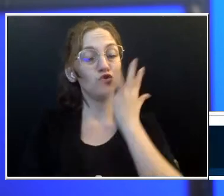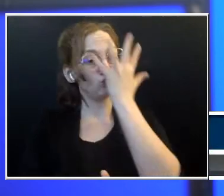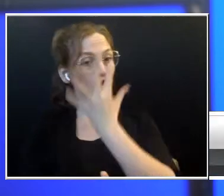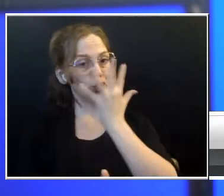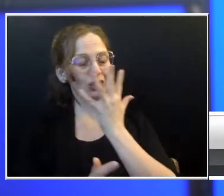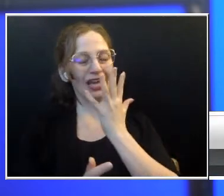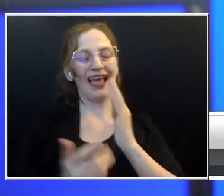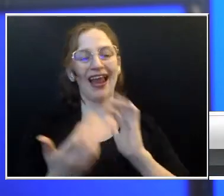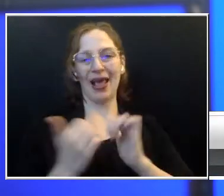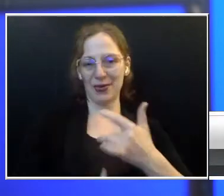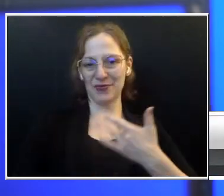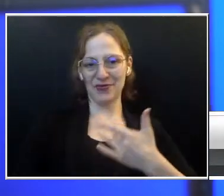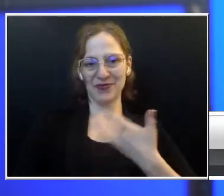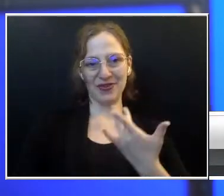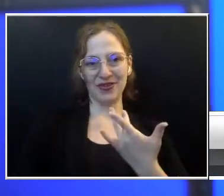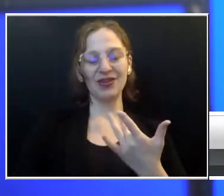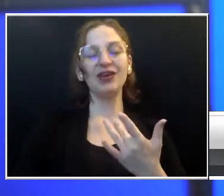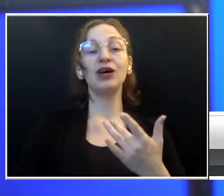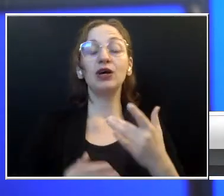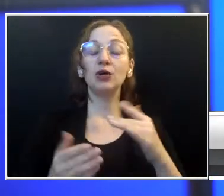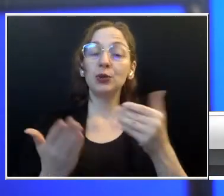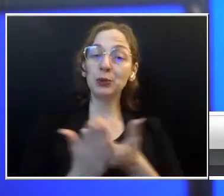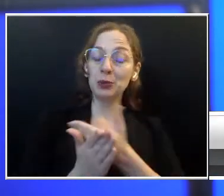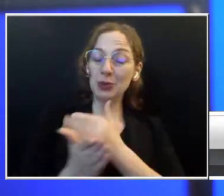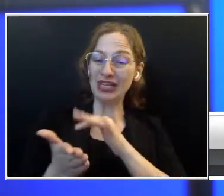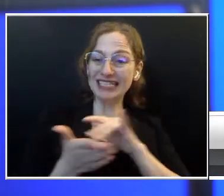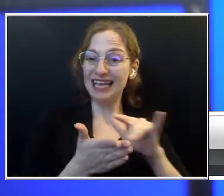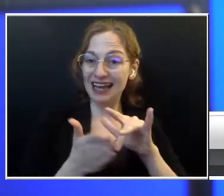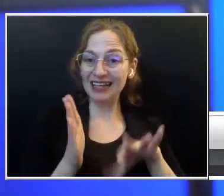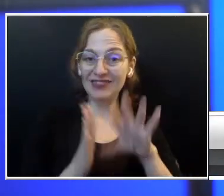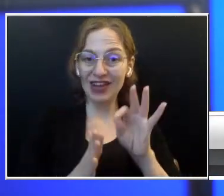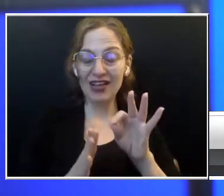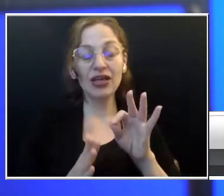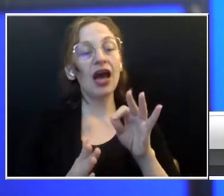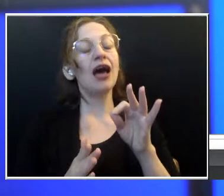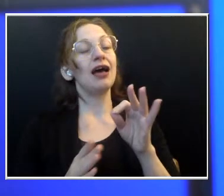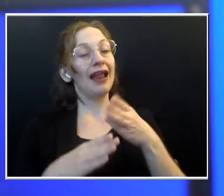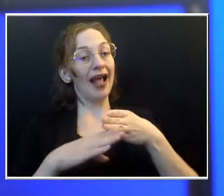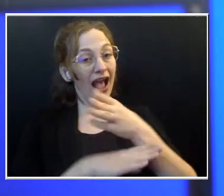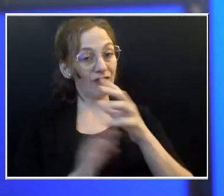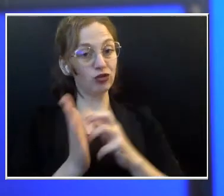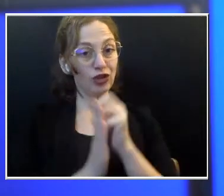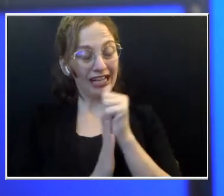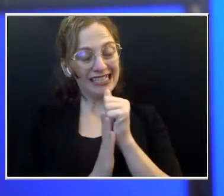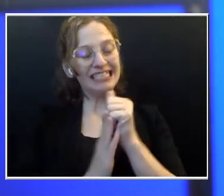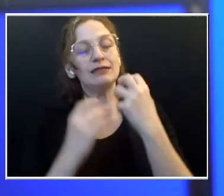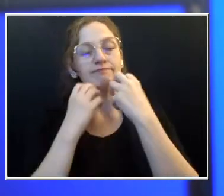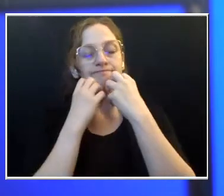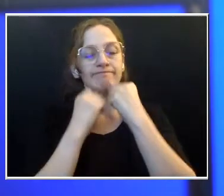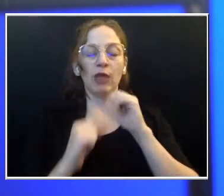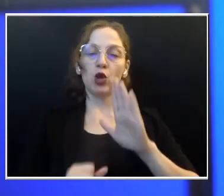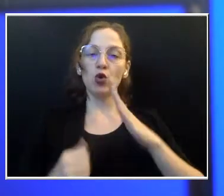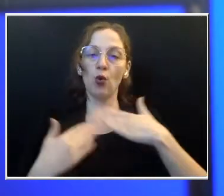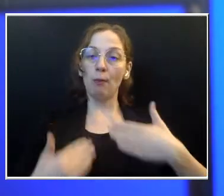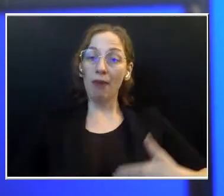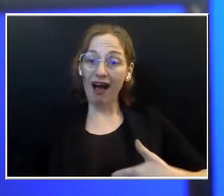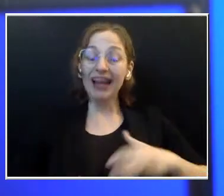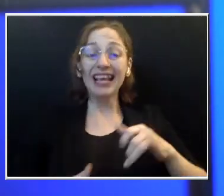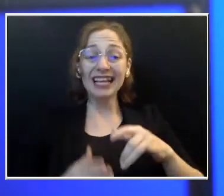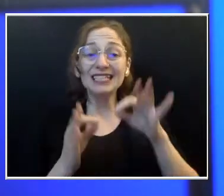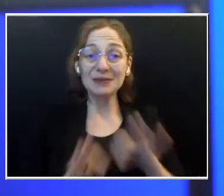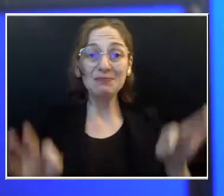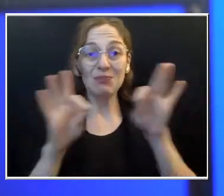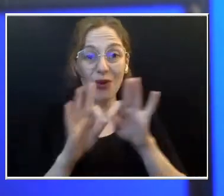shown body acceptance after cancer is key to overall quality of life. But what does it mean to accept, or